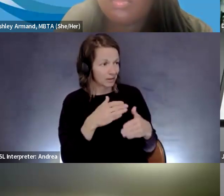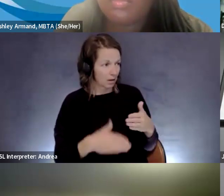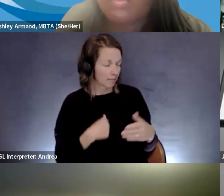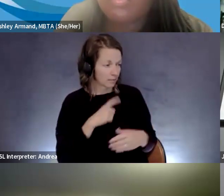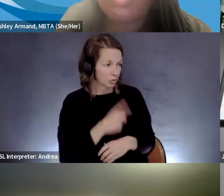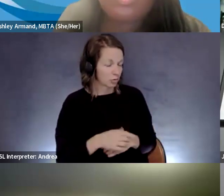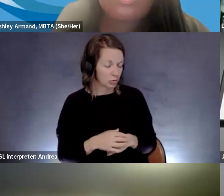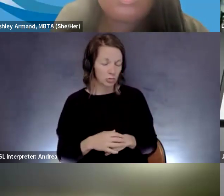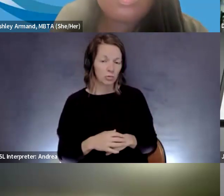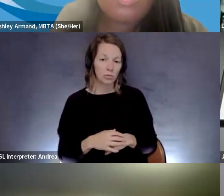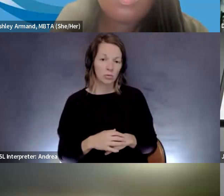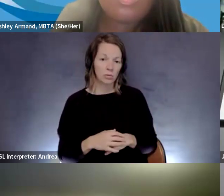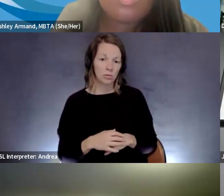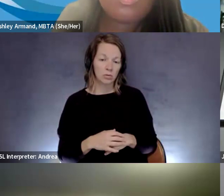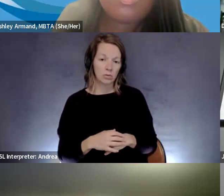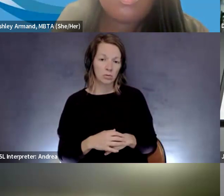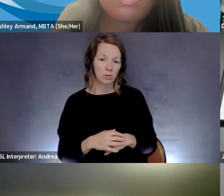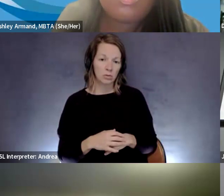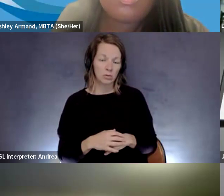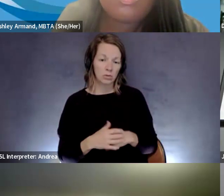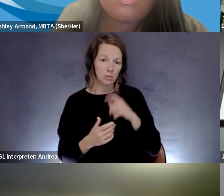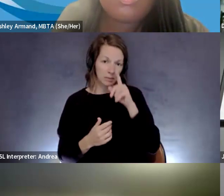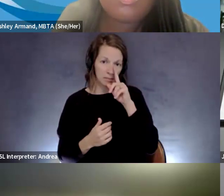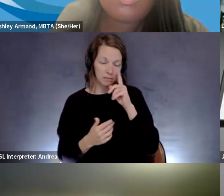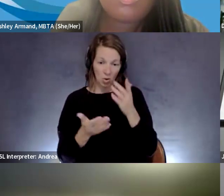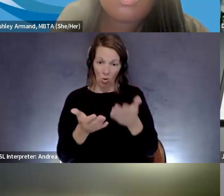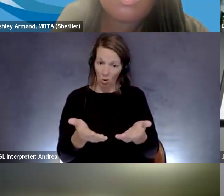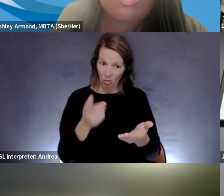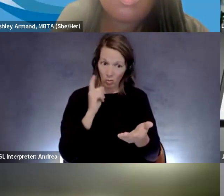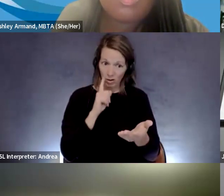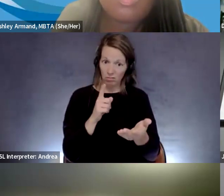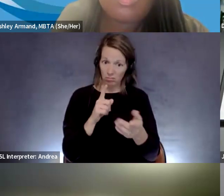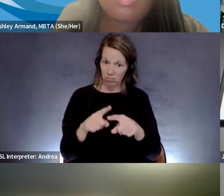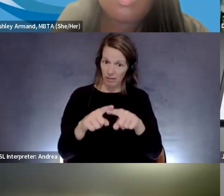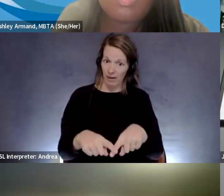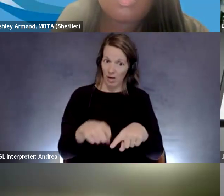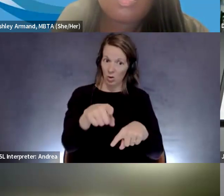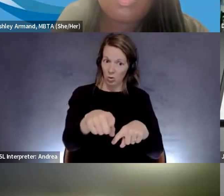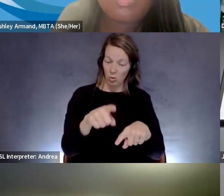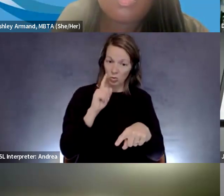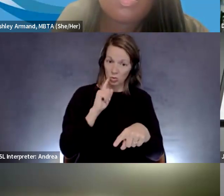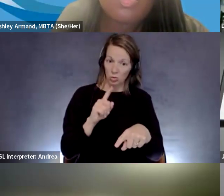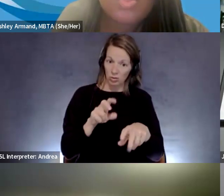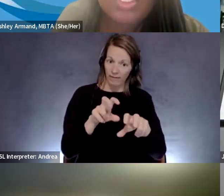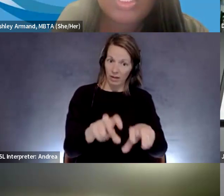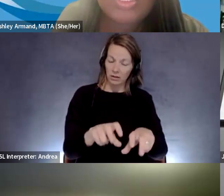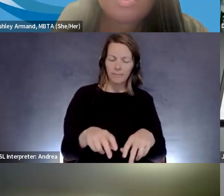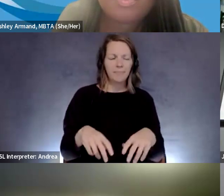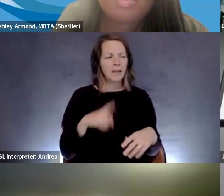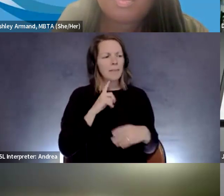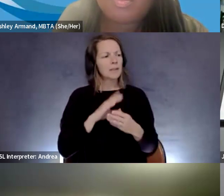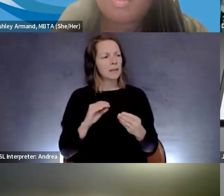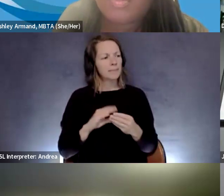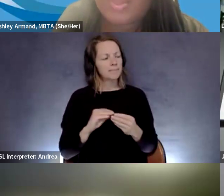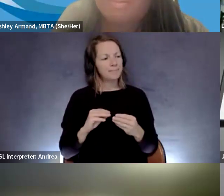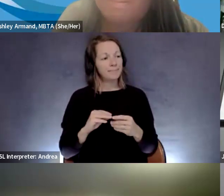And we're looking to you to take that investment, and because there's so many people involved. Let me just say it this way: